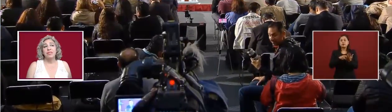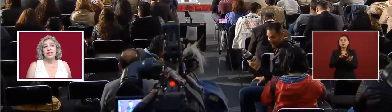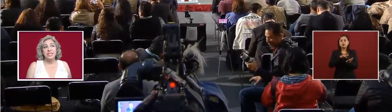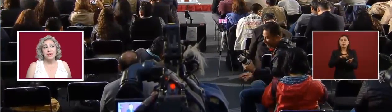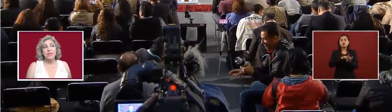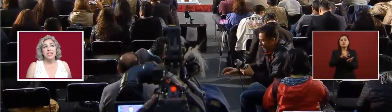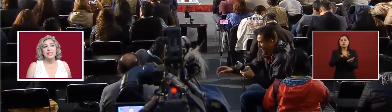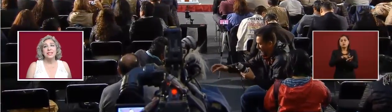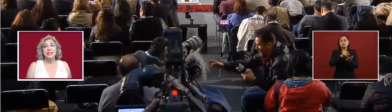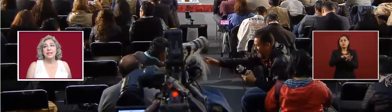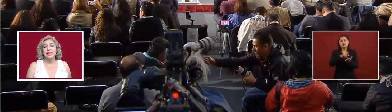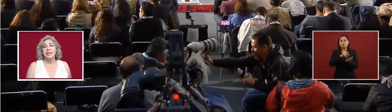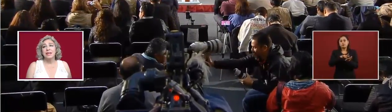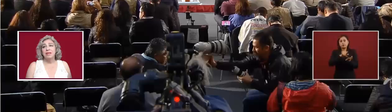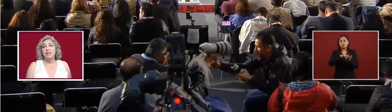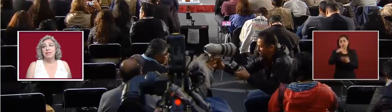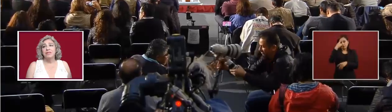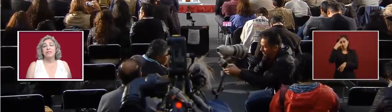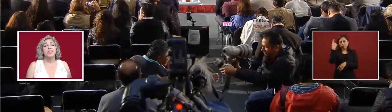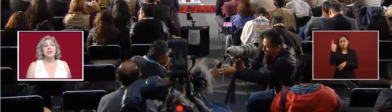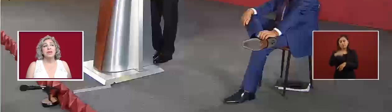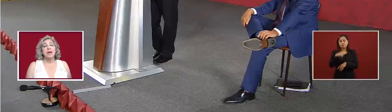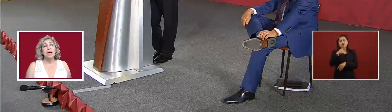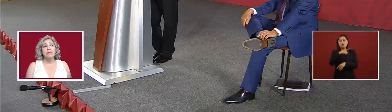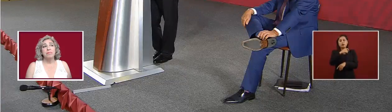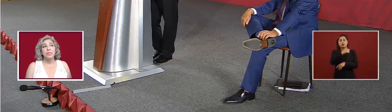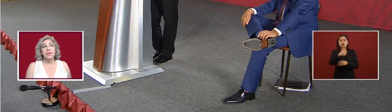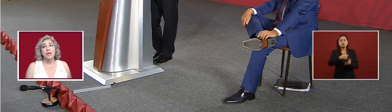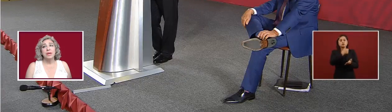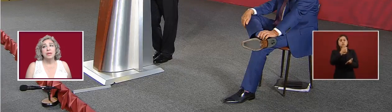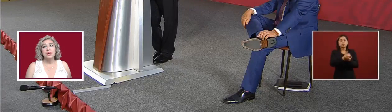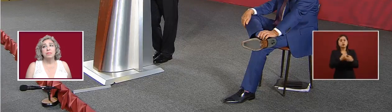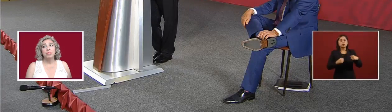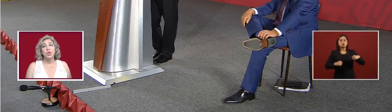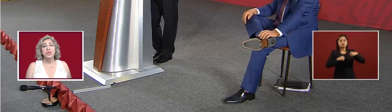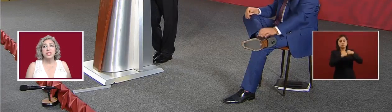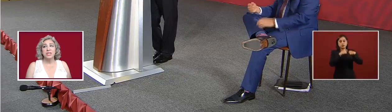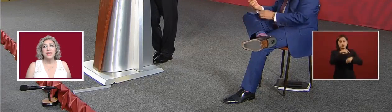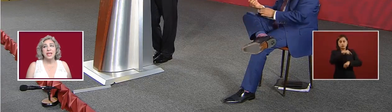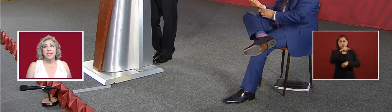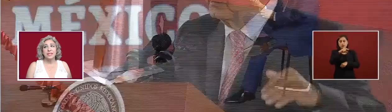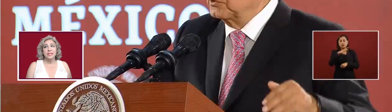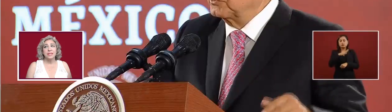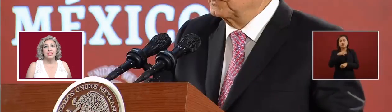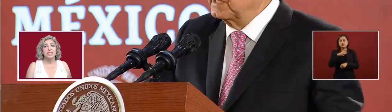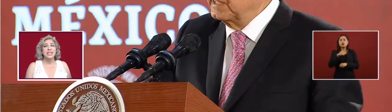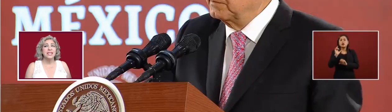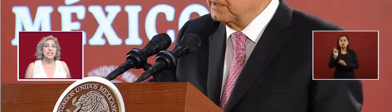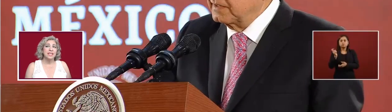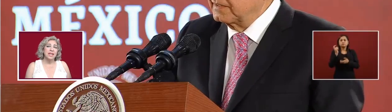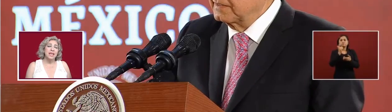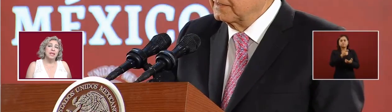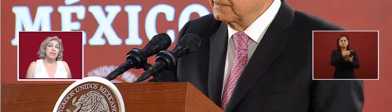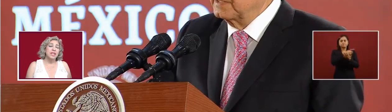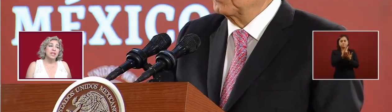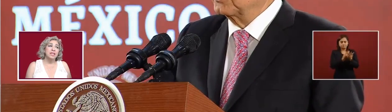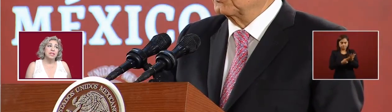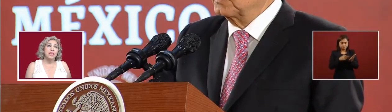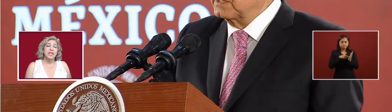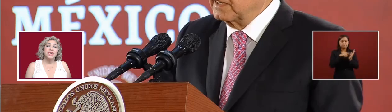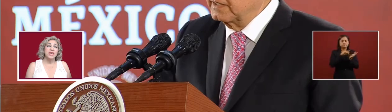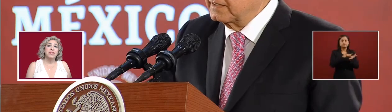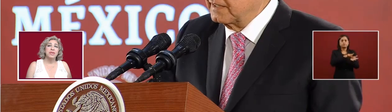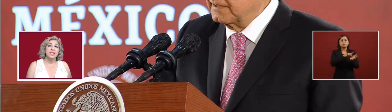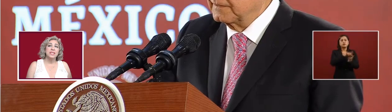for the stimulus for the border state or cities the